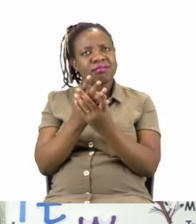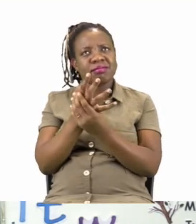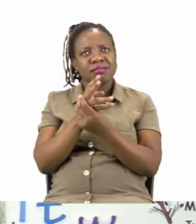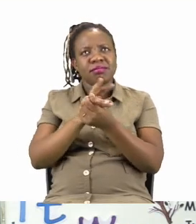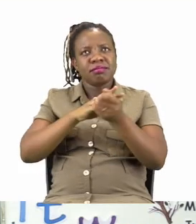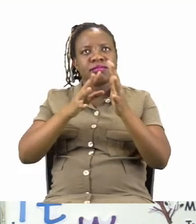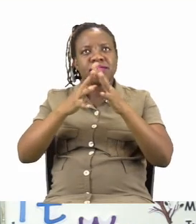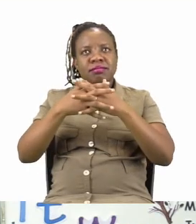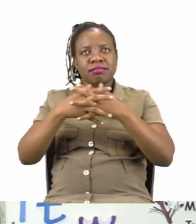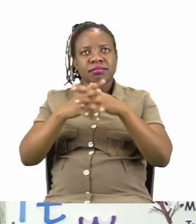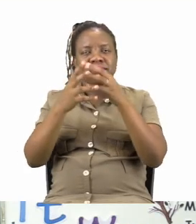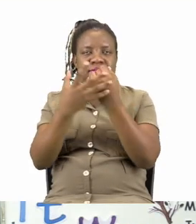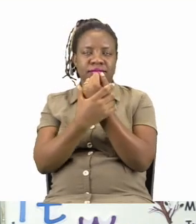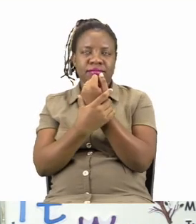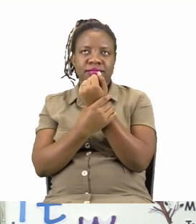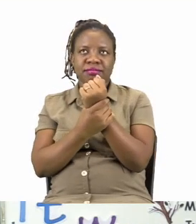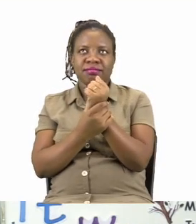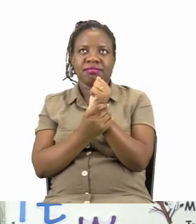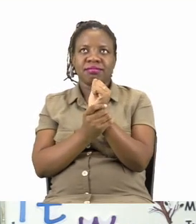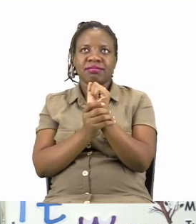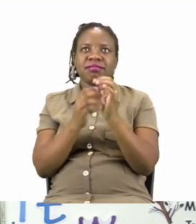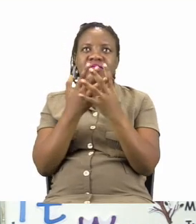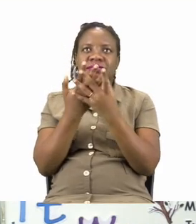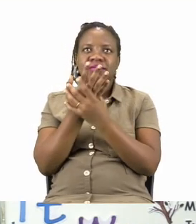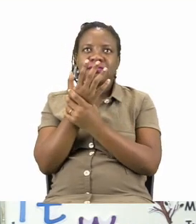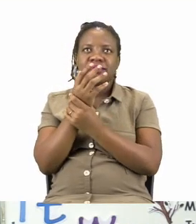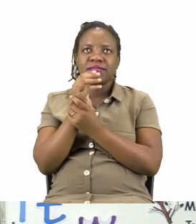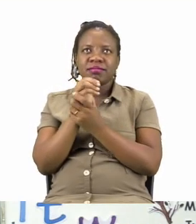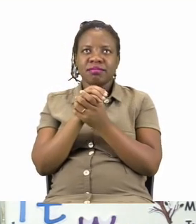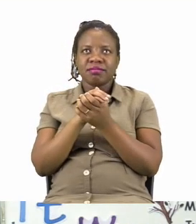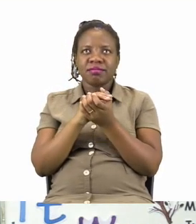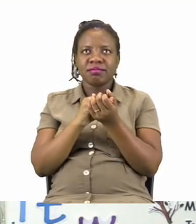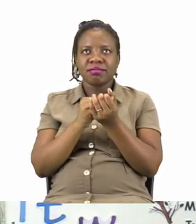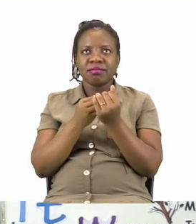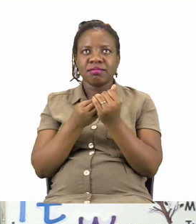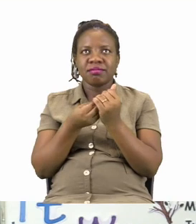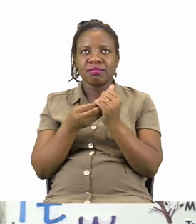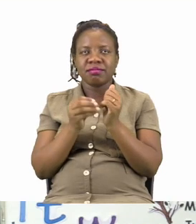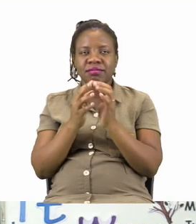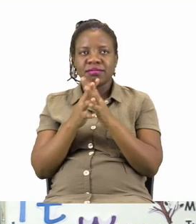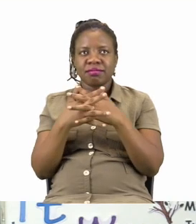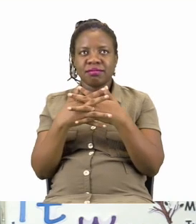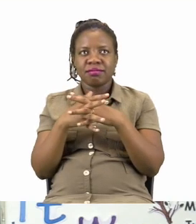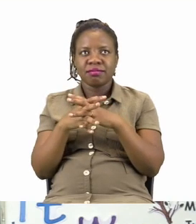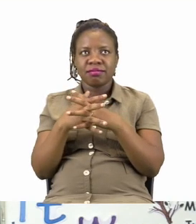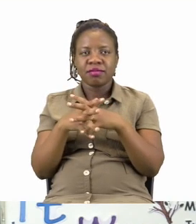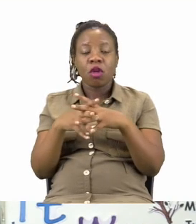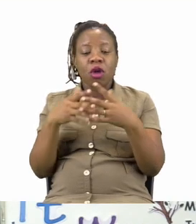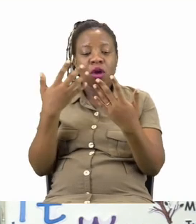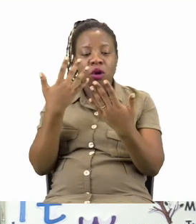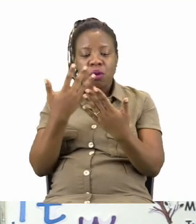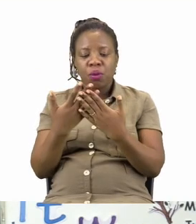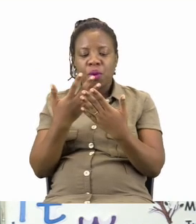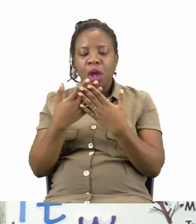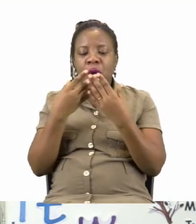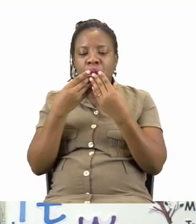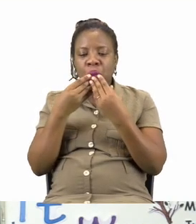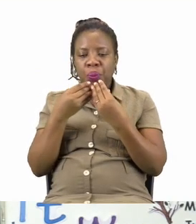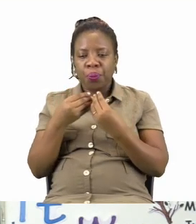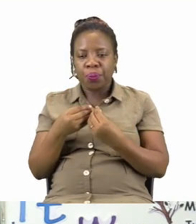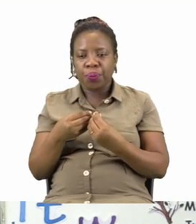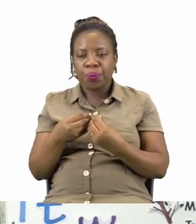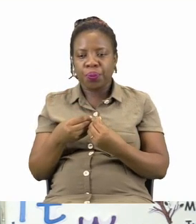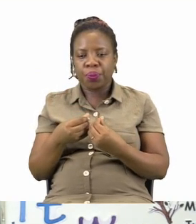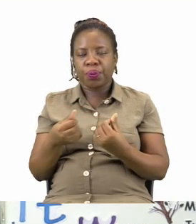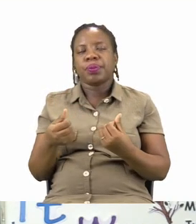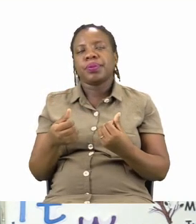we make sure we rub it in. And remember, boys and girls, you have to wait for your hands to dry before you touch